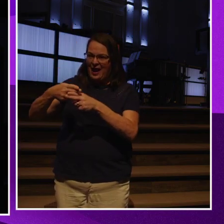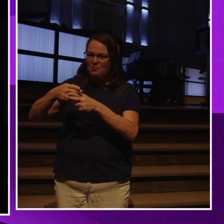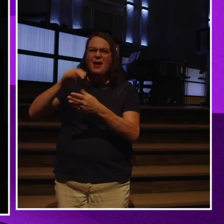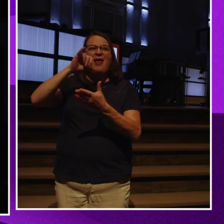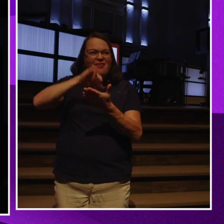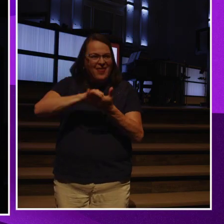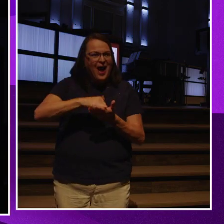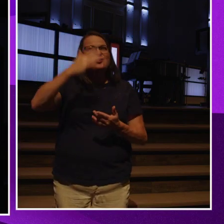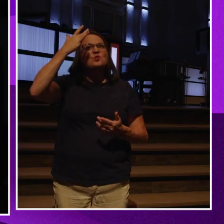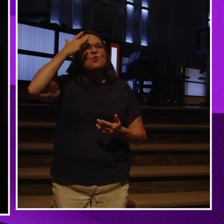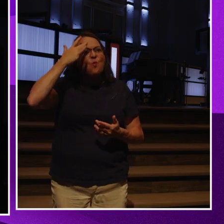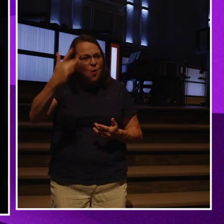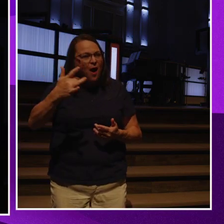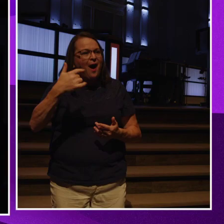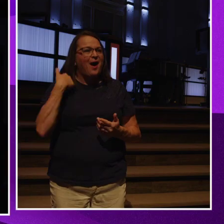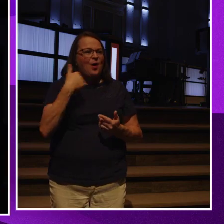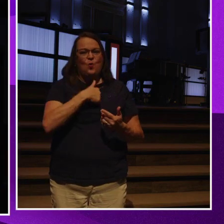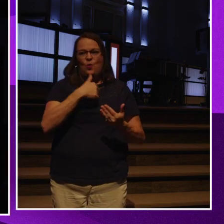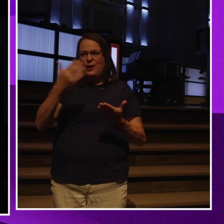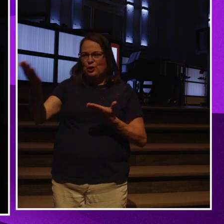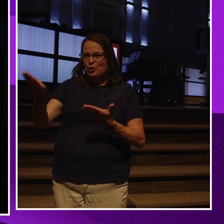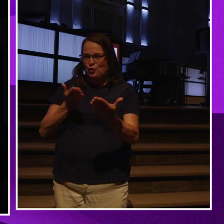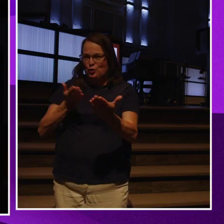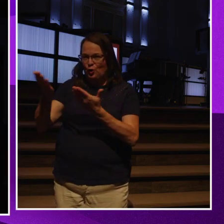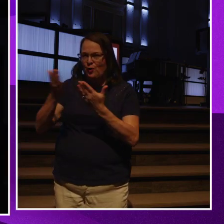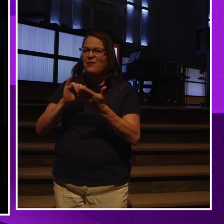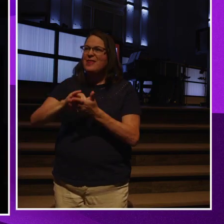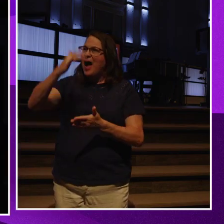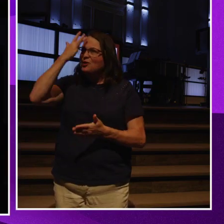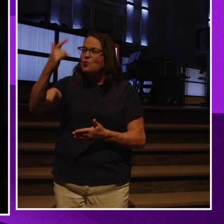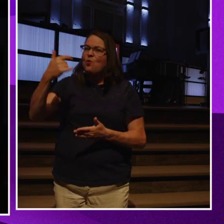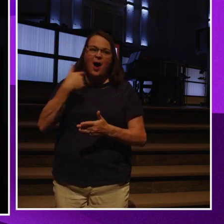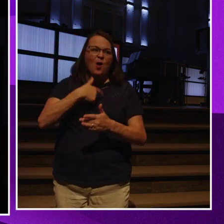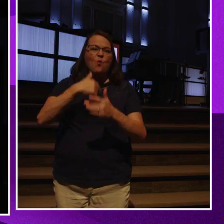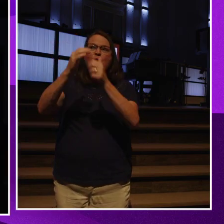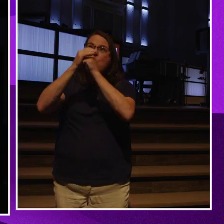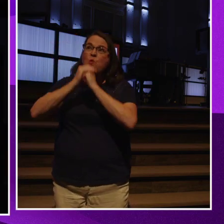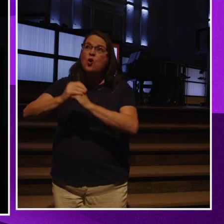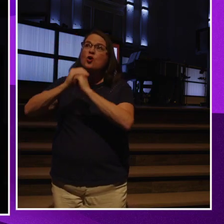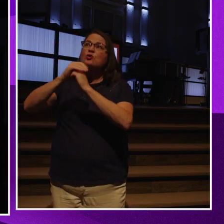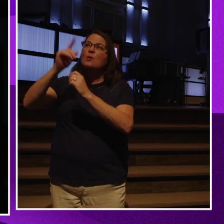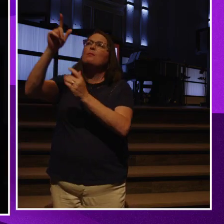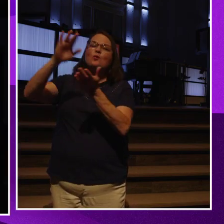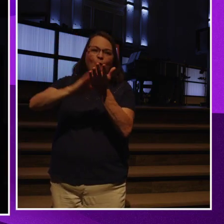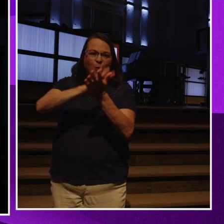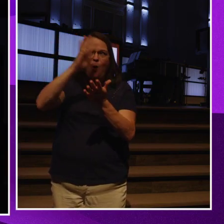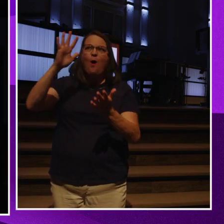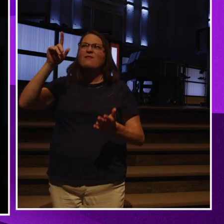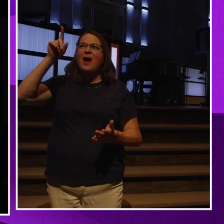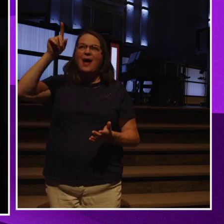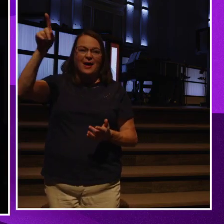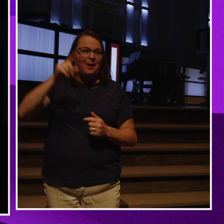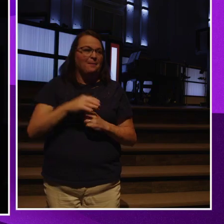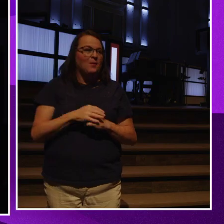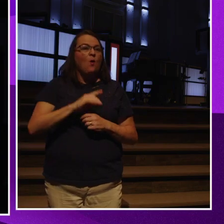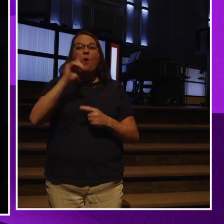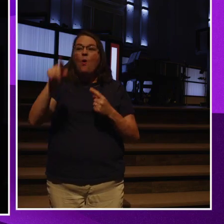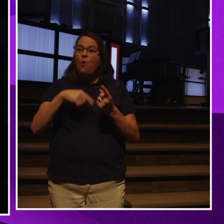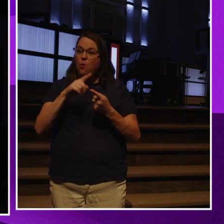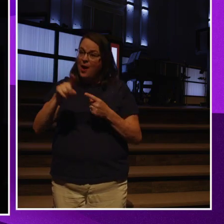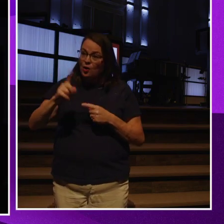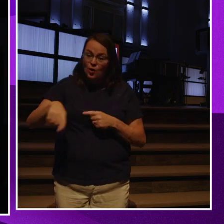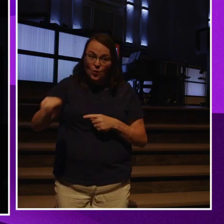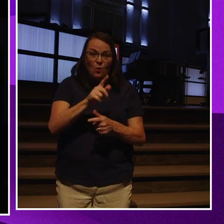we strive for, is to worship him and to glorify him. See, when you work for God, when you